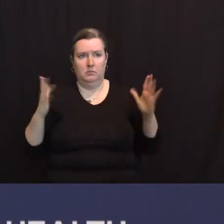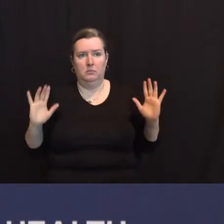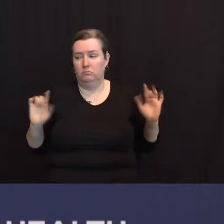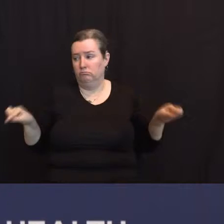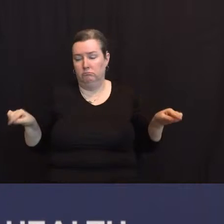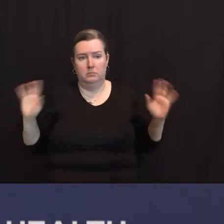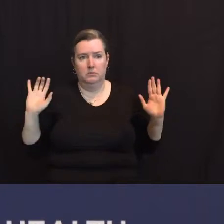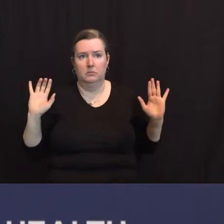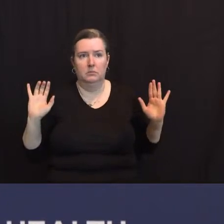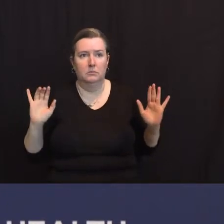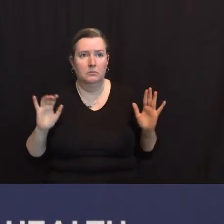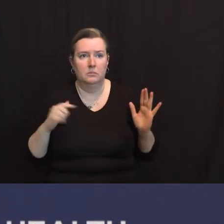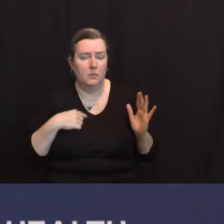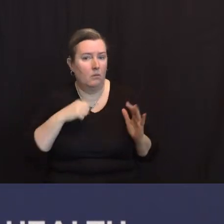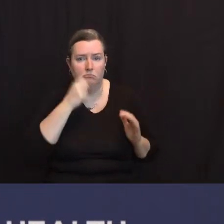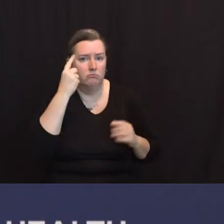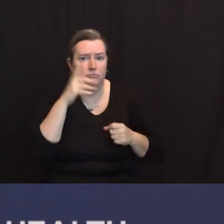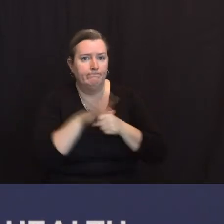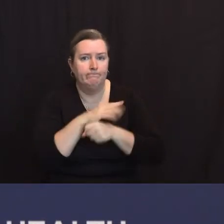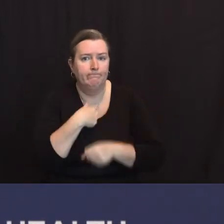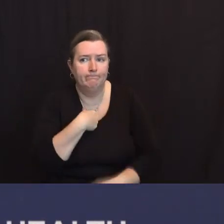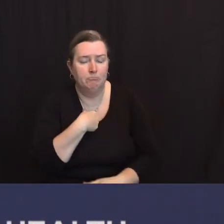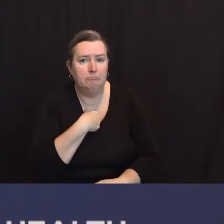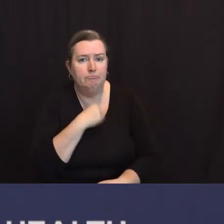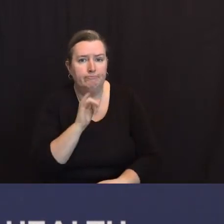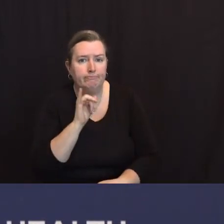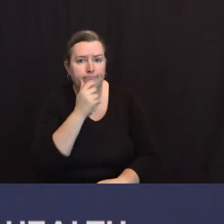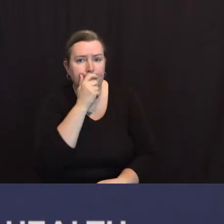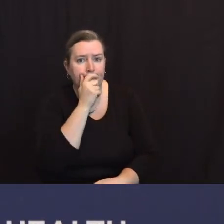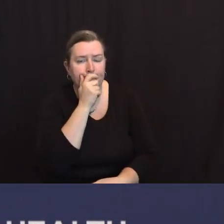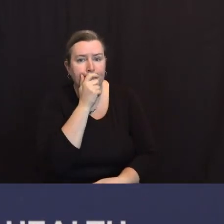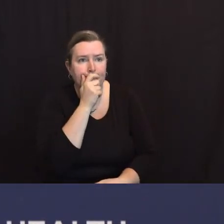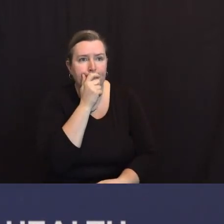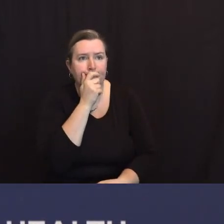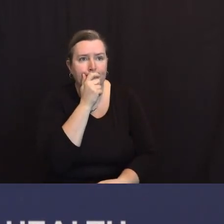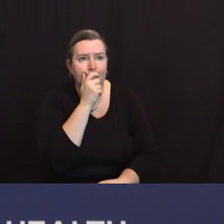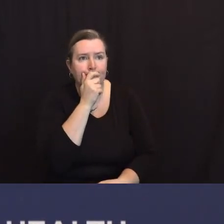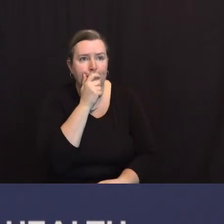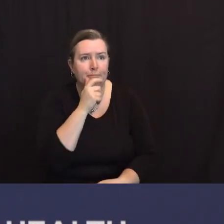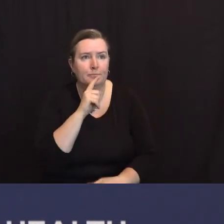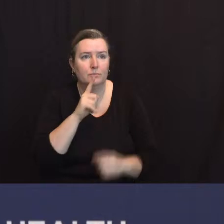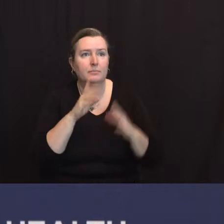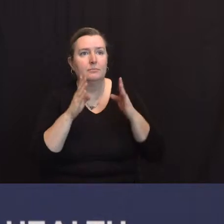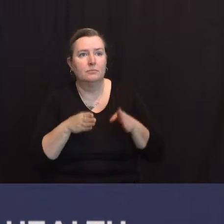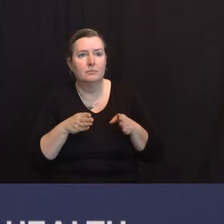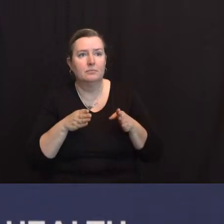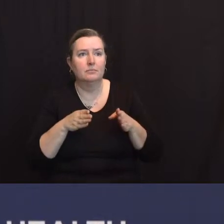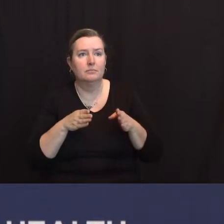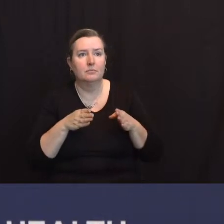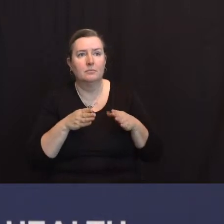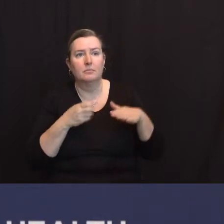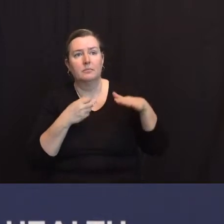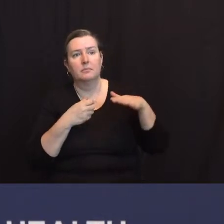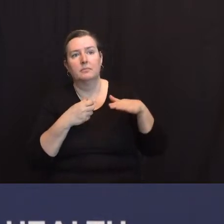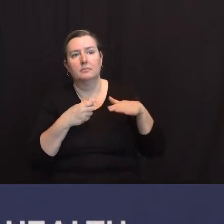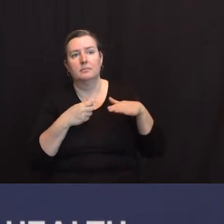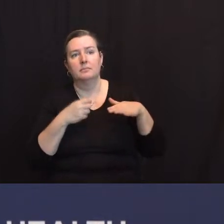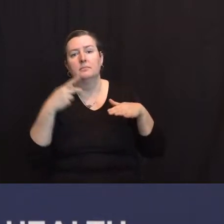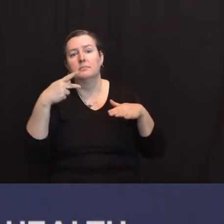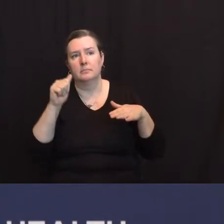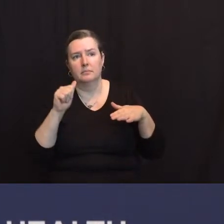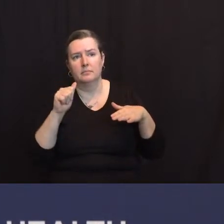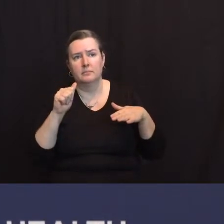detail as we can. Okay. The quarantine in Pennsylvania for people coming in from other states has been